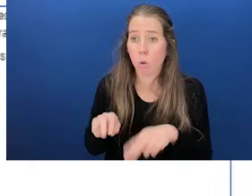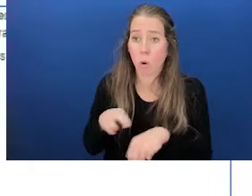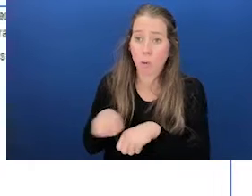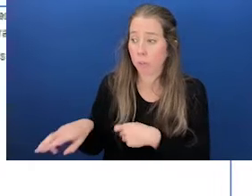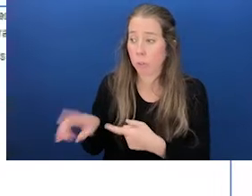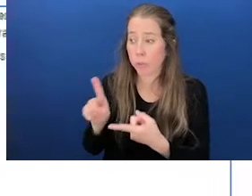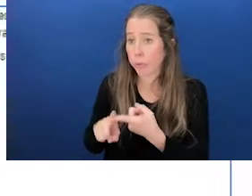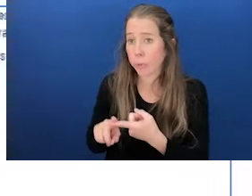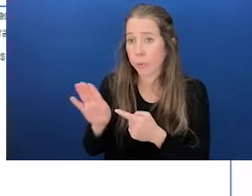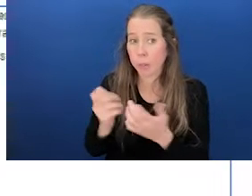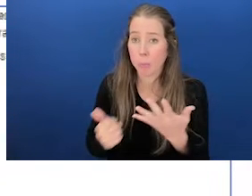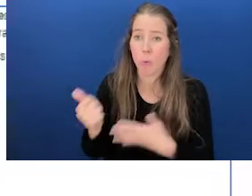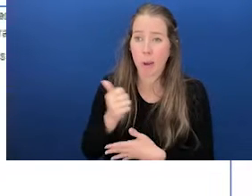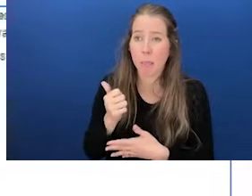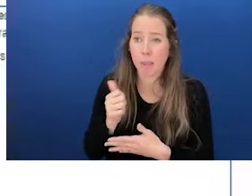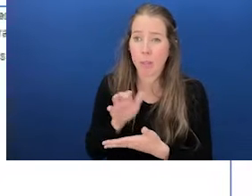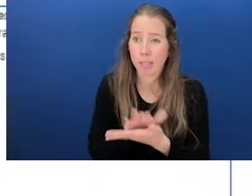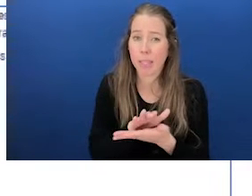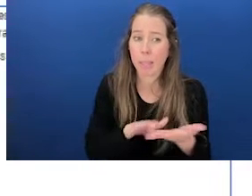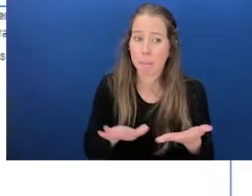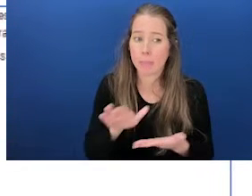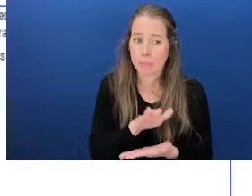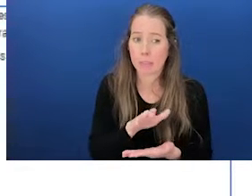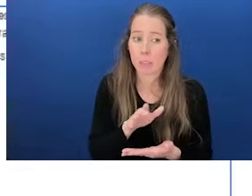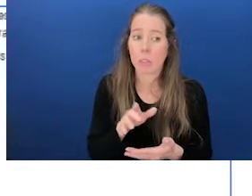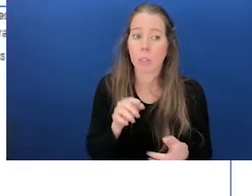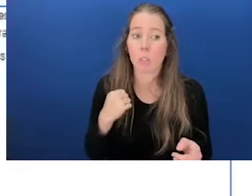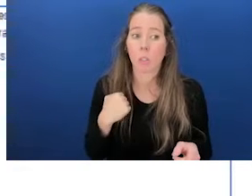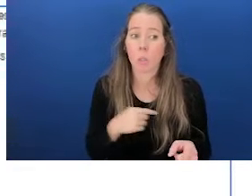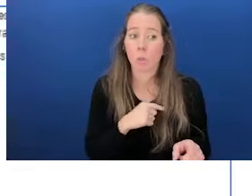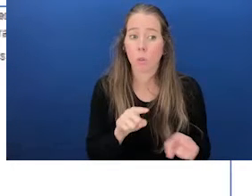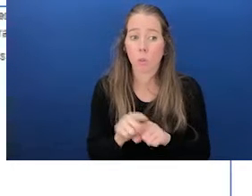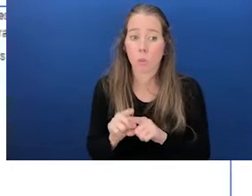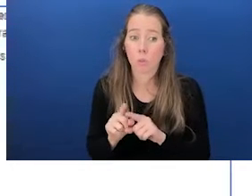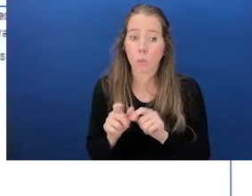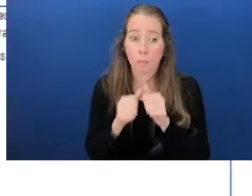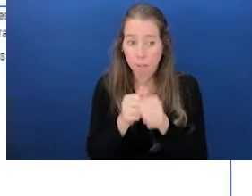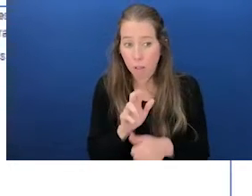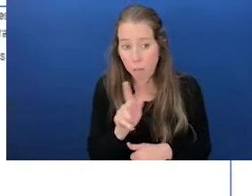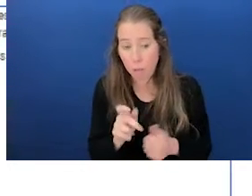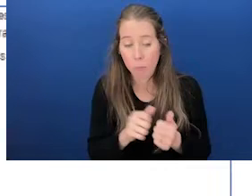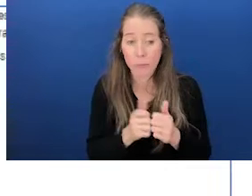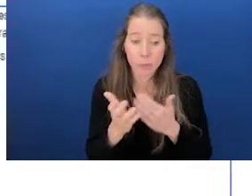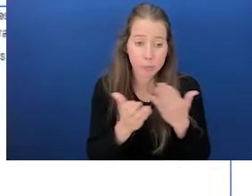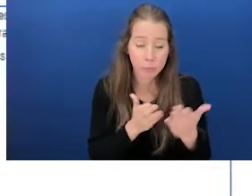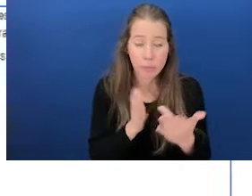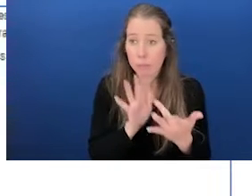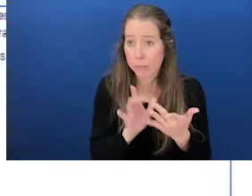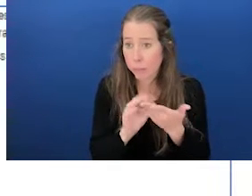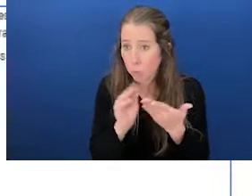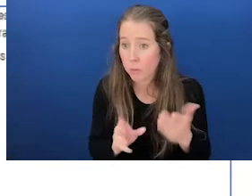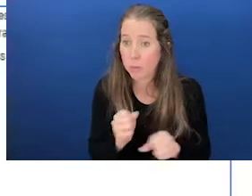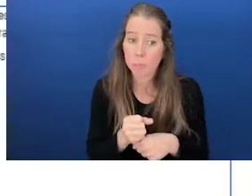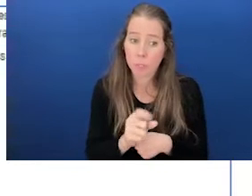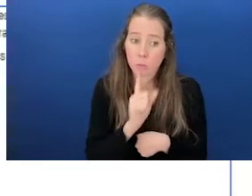to their primary campus. And we follow up with the services, we follow up with the student just to make sure